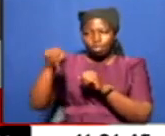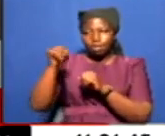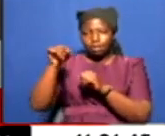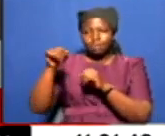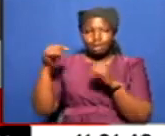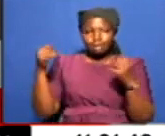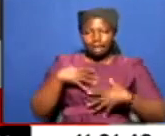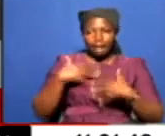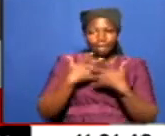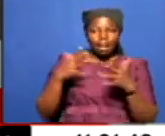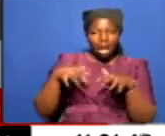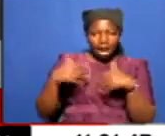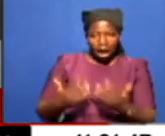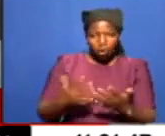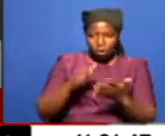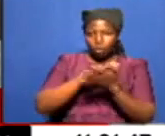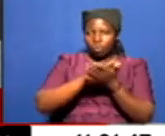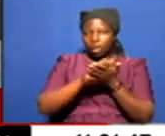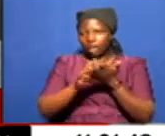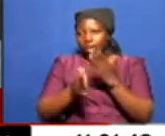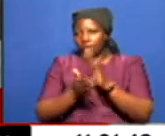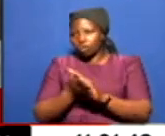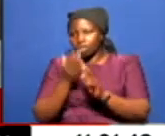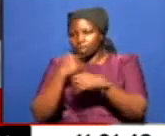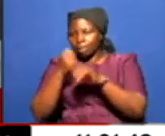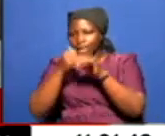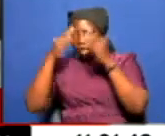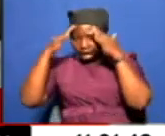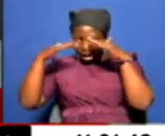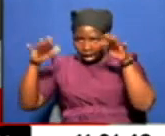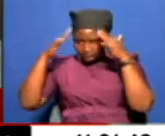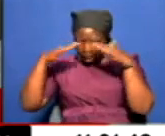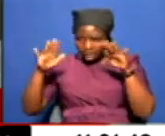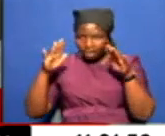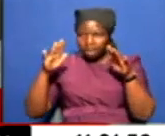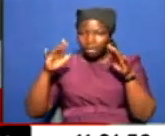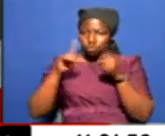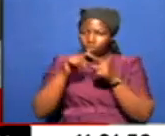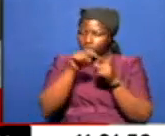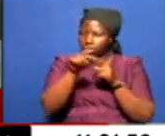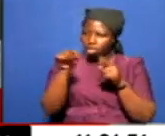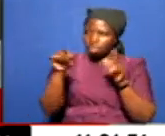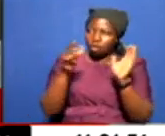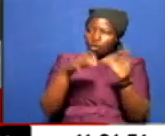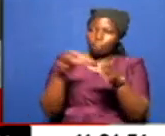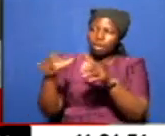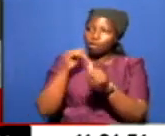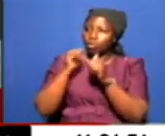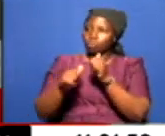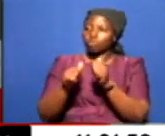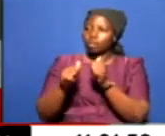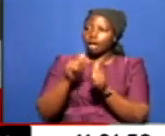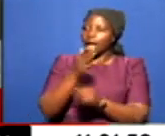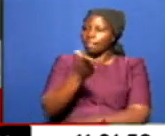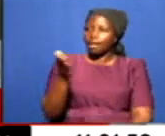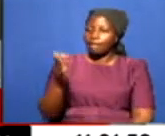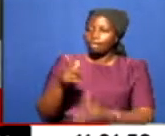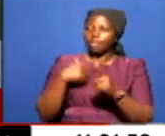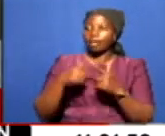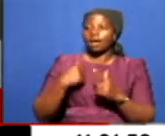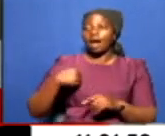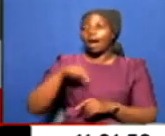So without really creating this awareness among those communities that are there, then we will